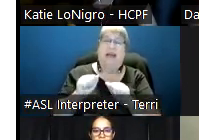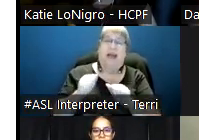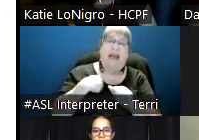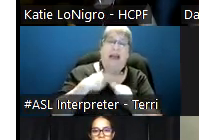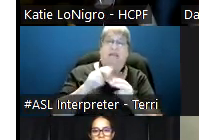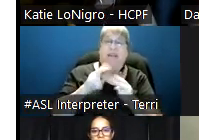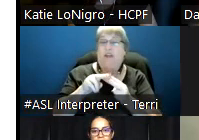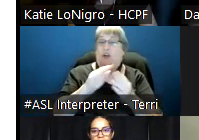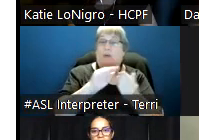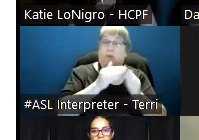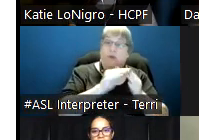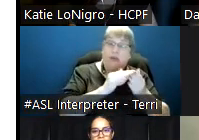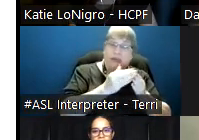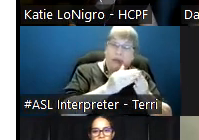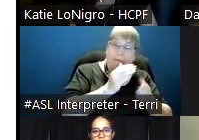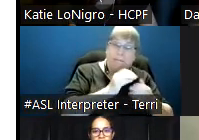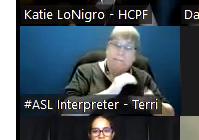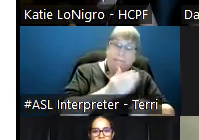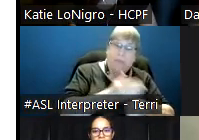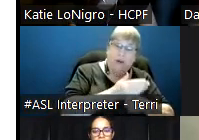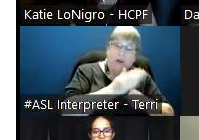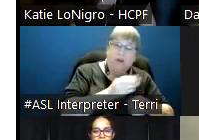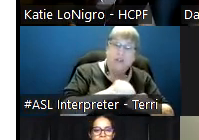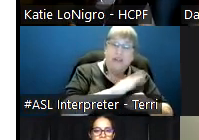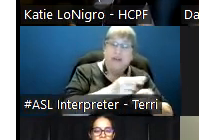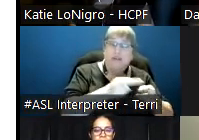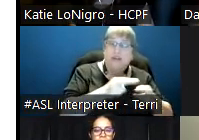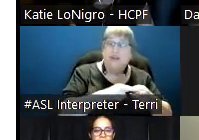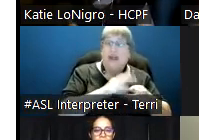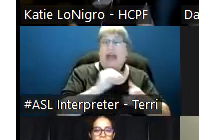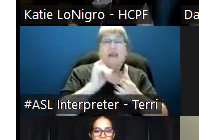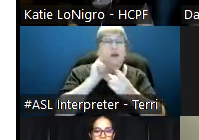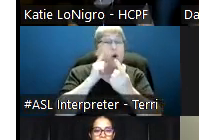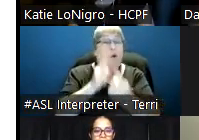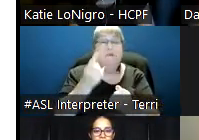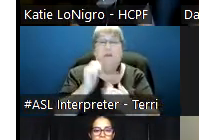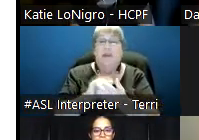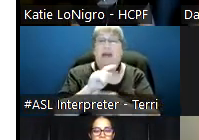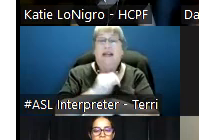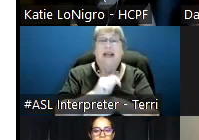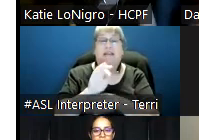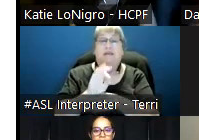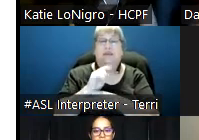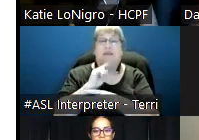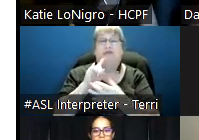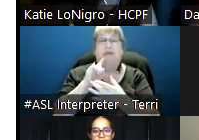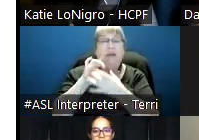goal of that task force is really to ground the work of the regional accountable entity in the needs of their communities.